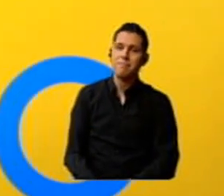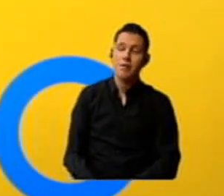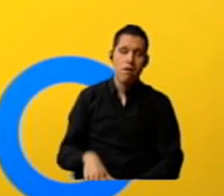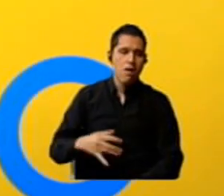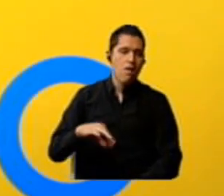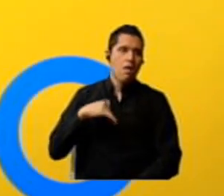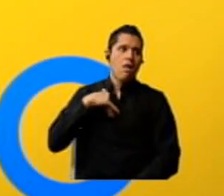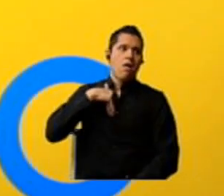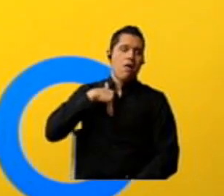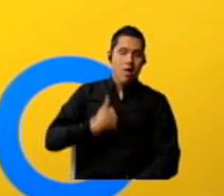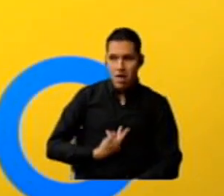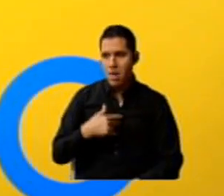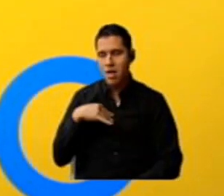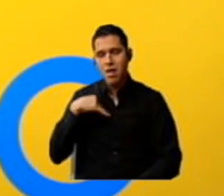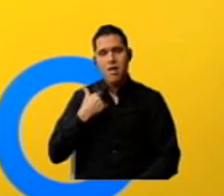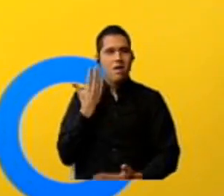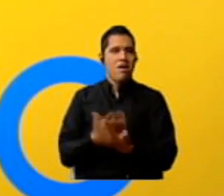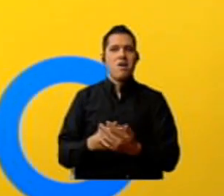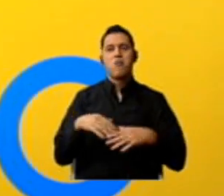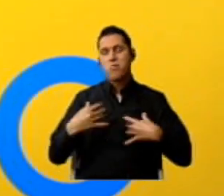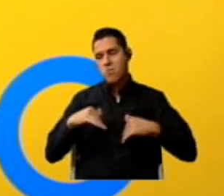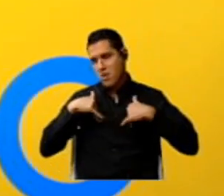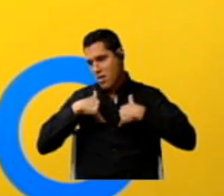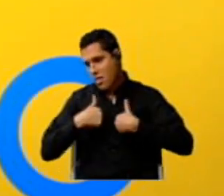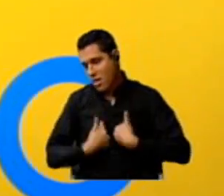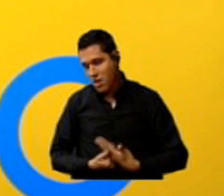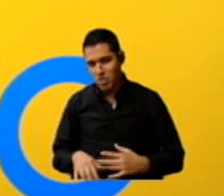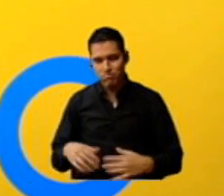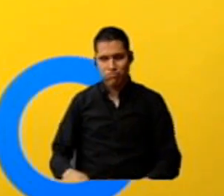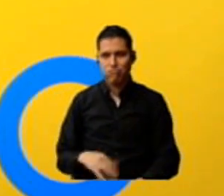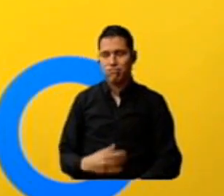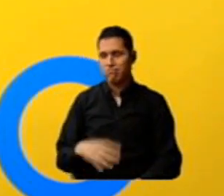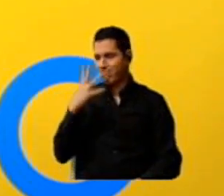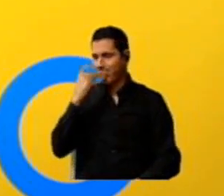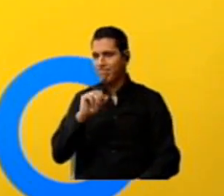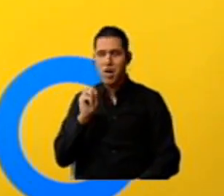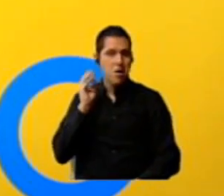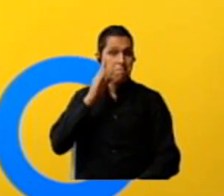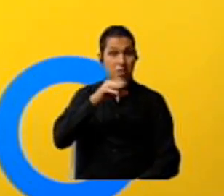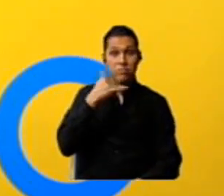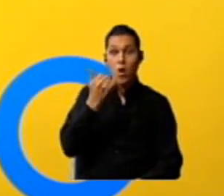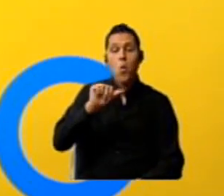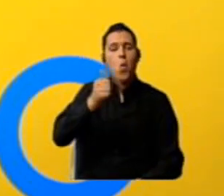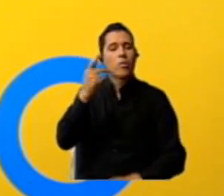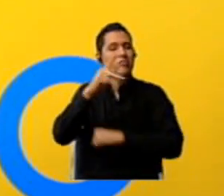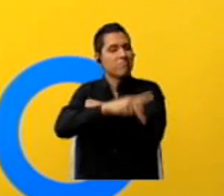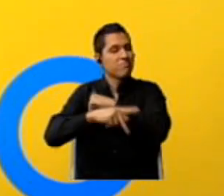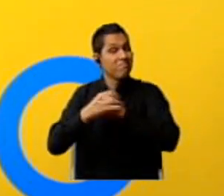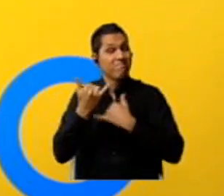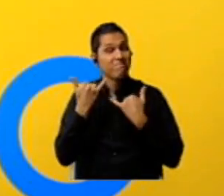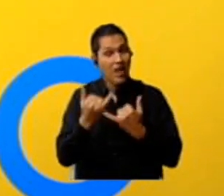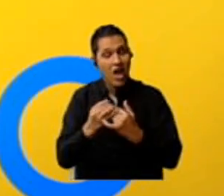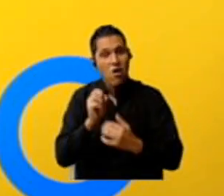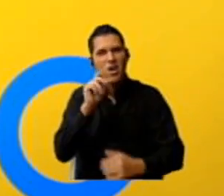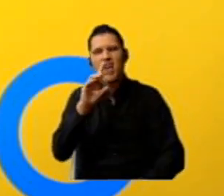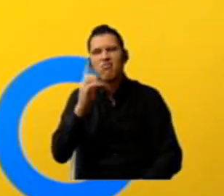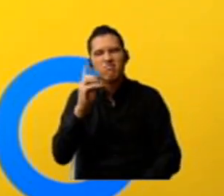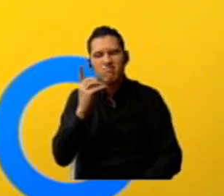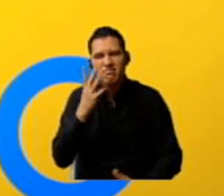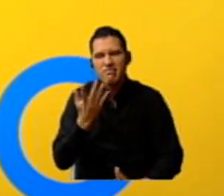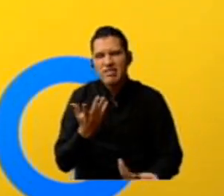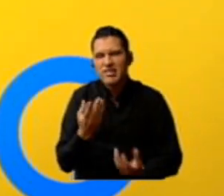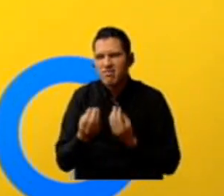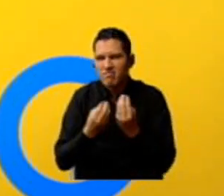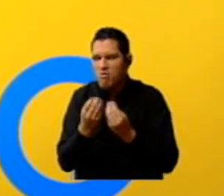Woof, wow, that was amazing. Let's go to another country now. Where are we